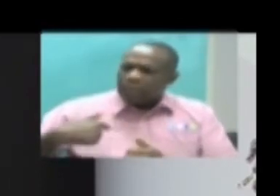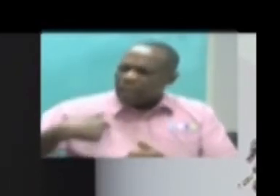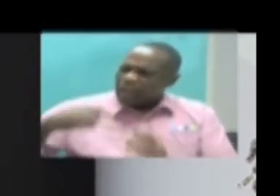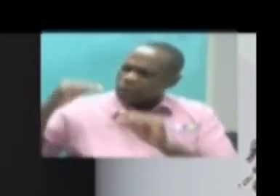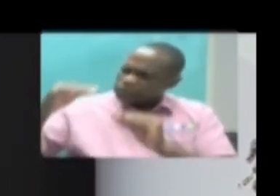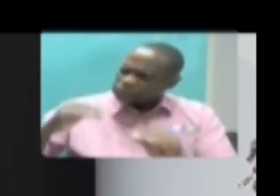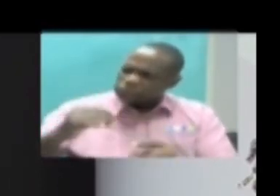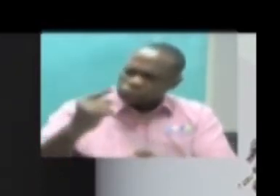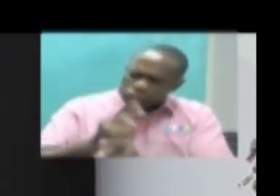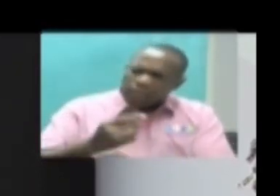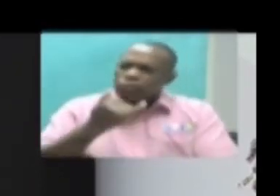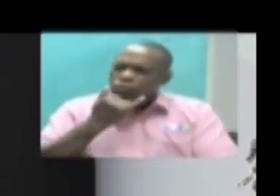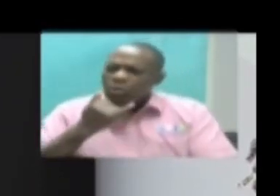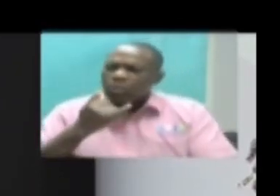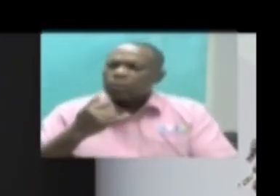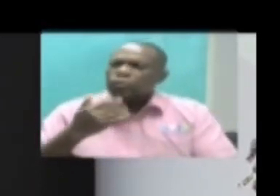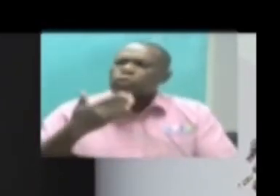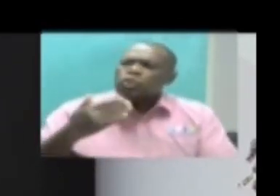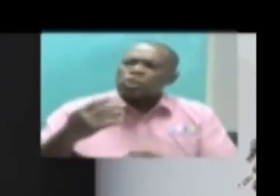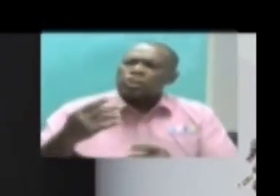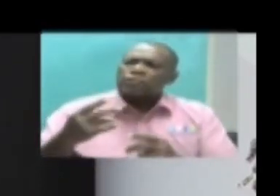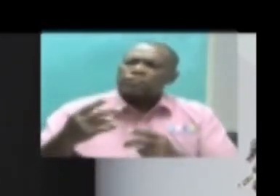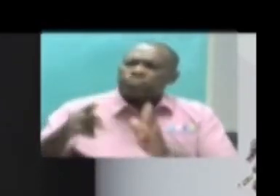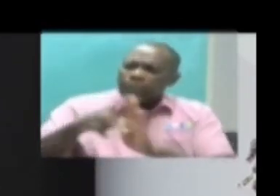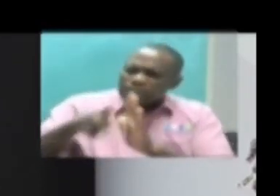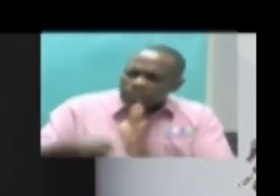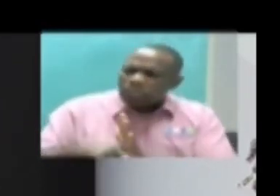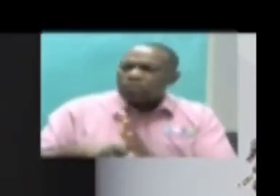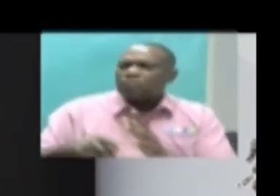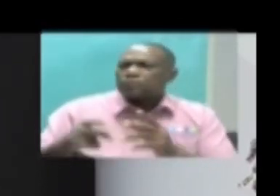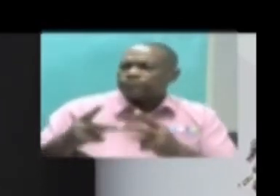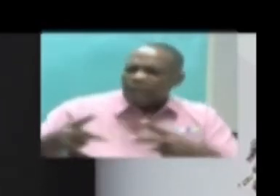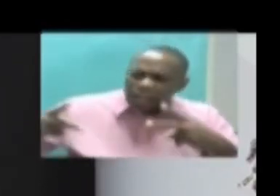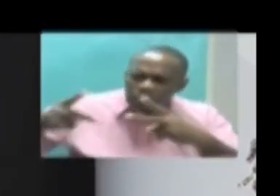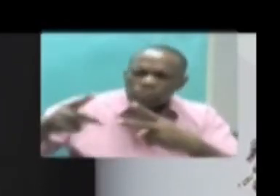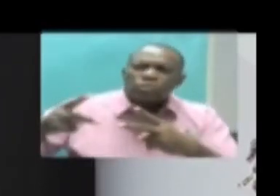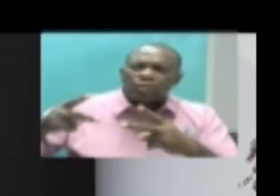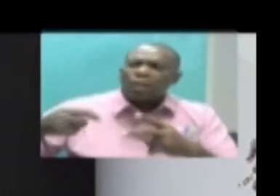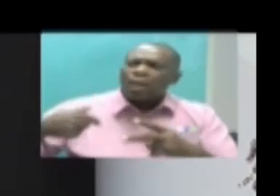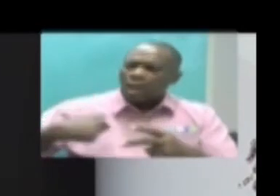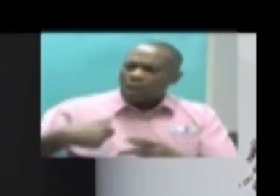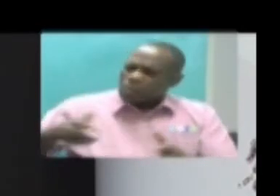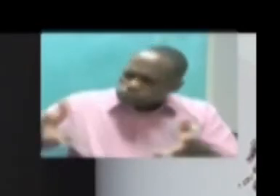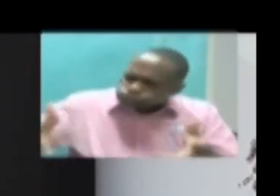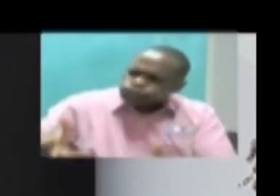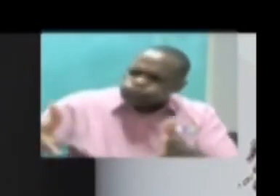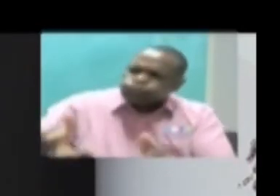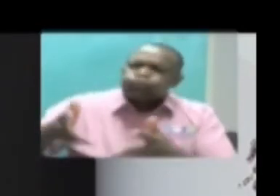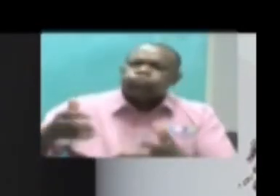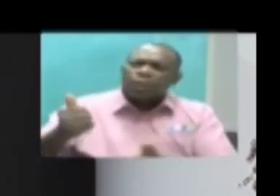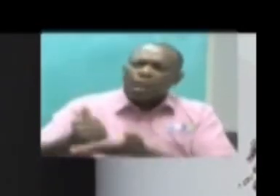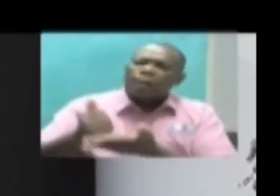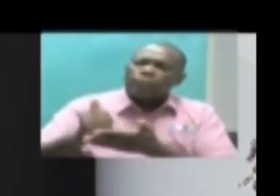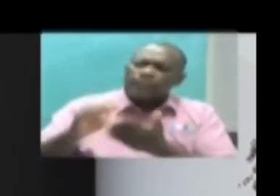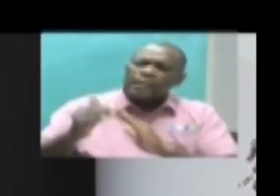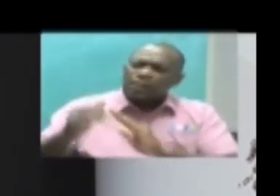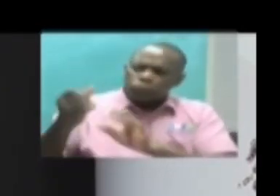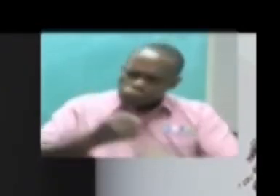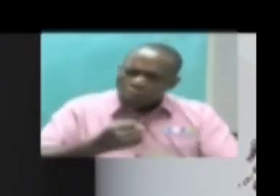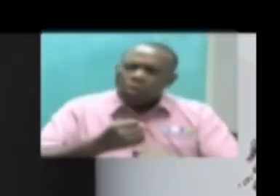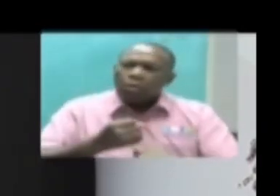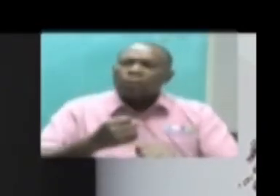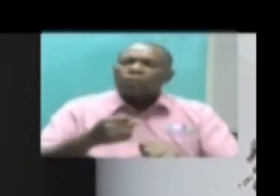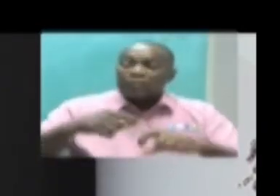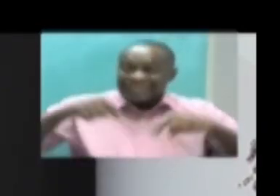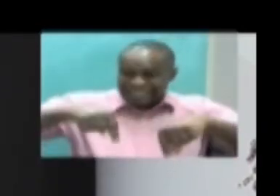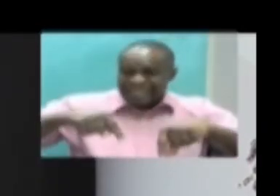teach you your value. I will encourage you and I will see how strong you are, right? By the things that we do in our family. Don't go